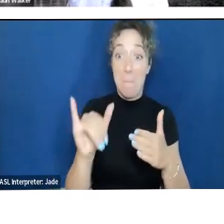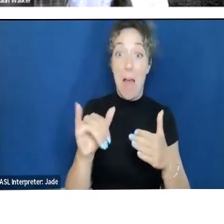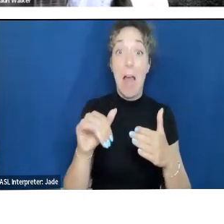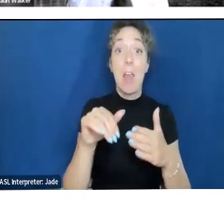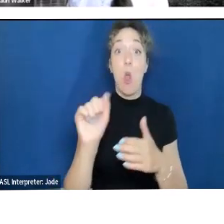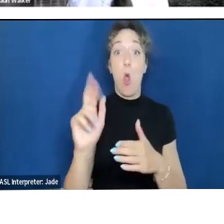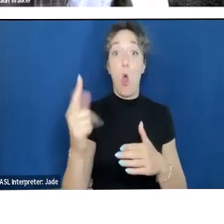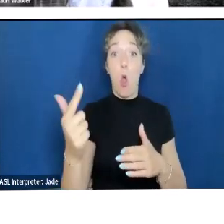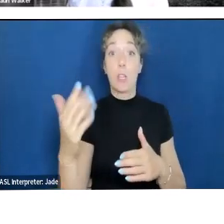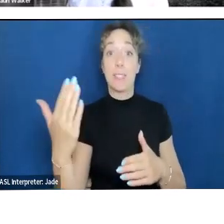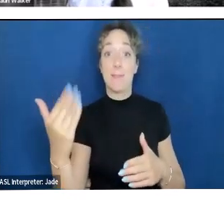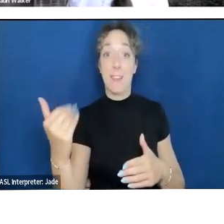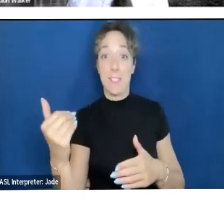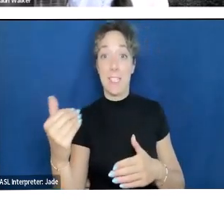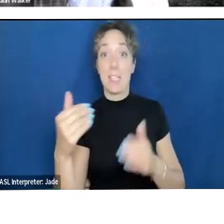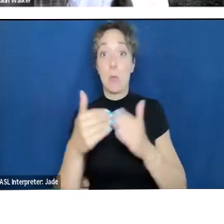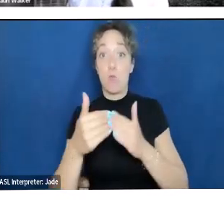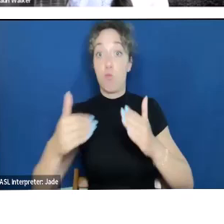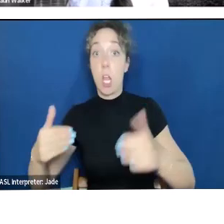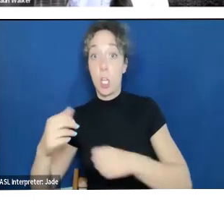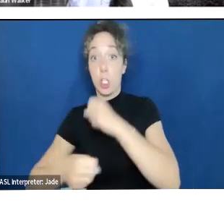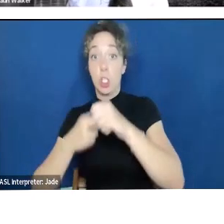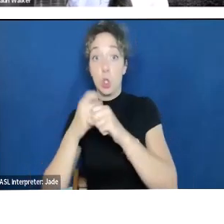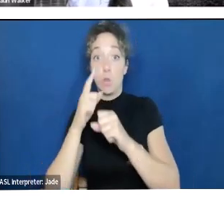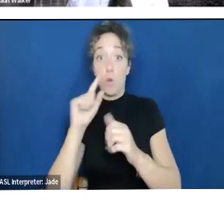prior years for the graduate counts and rates.